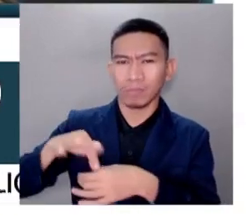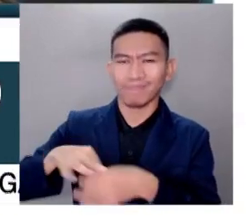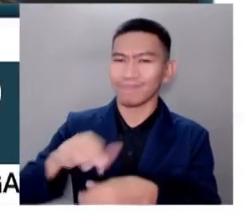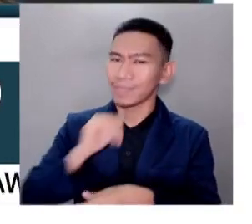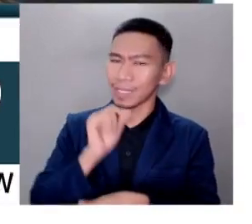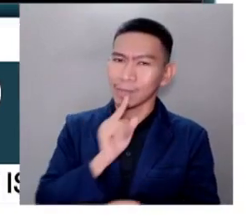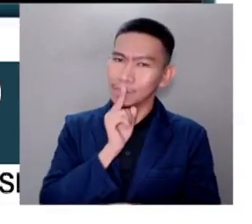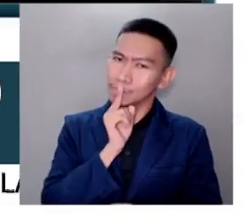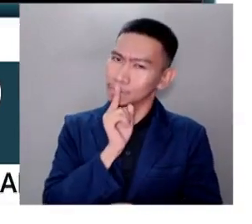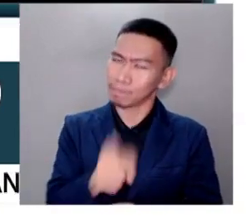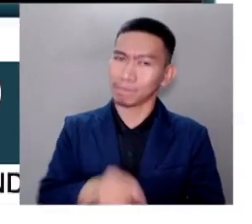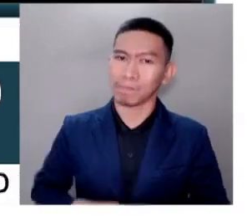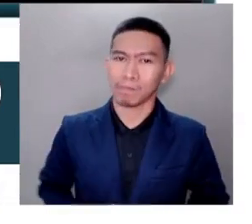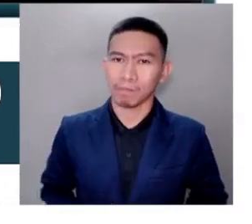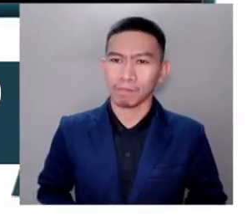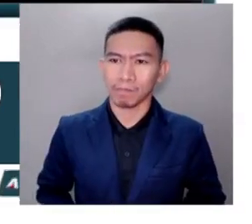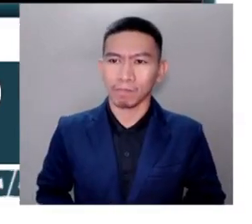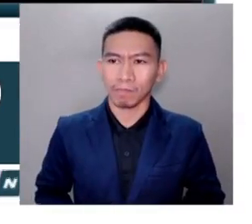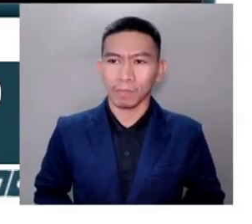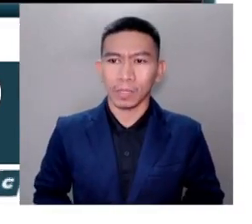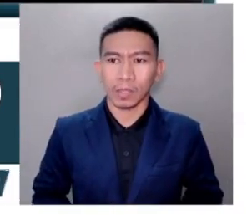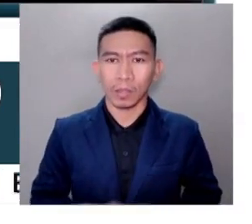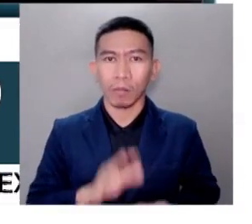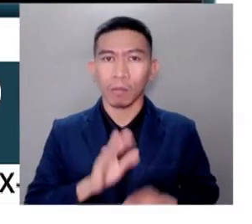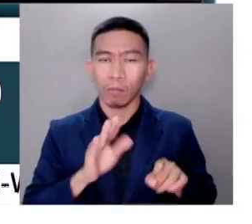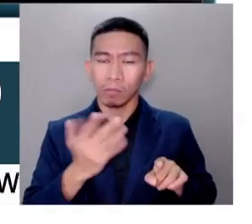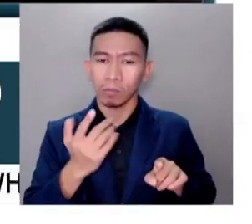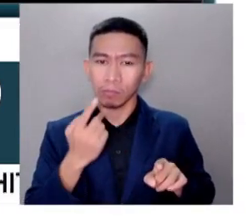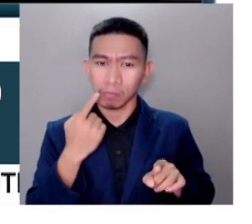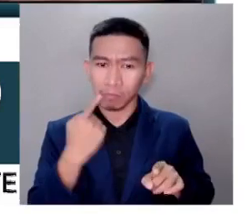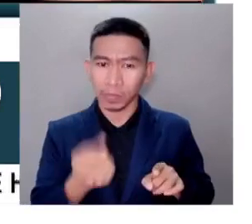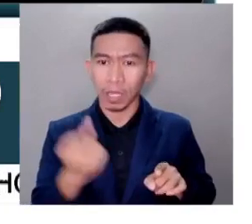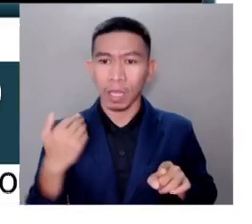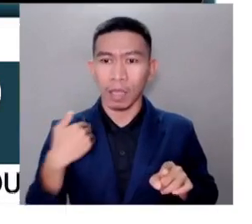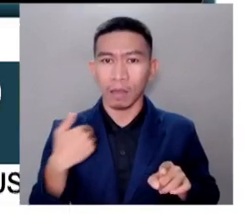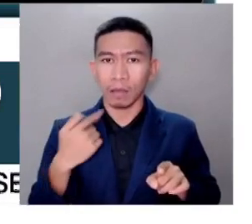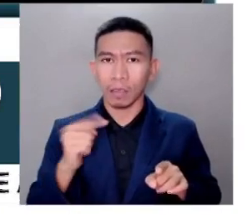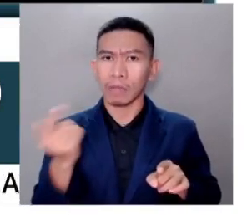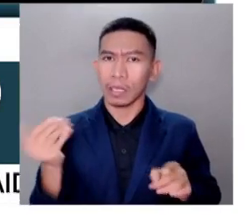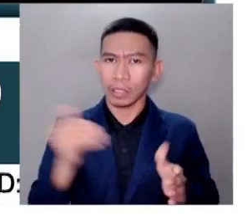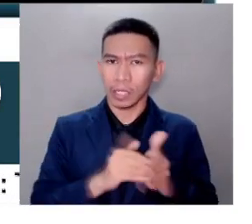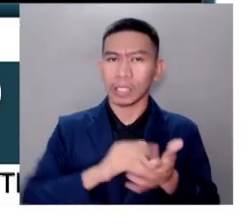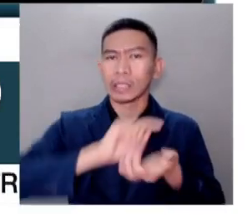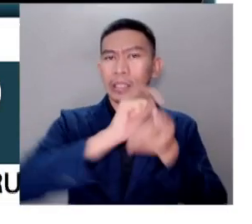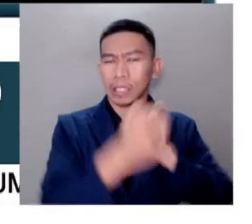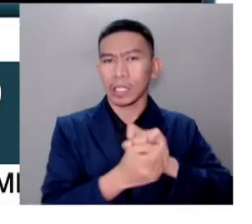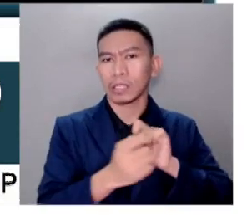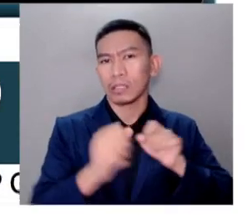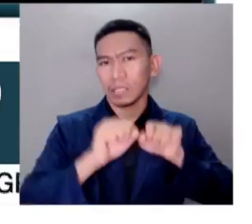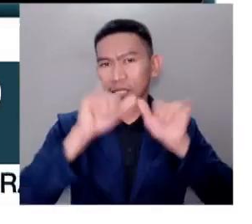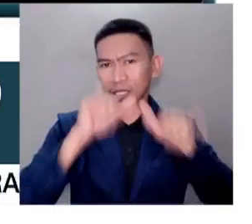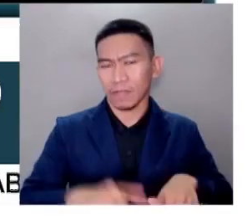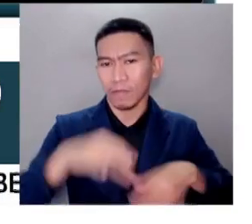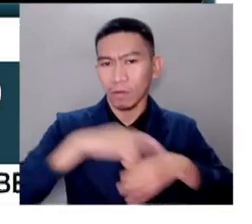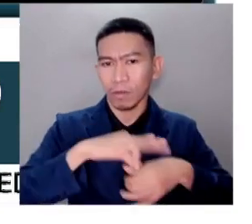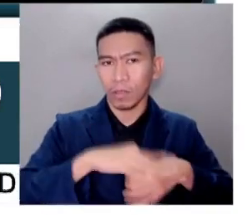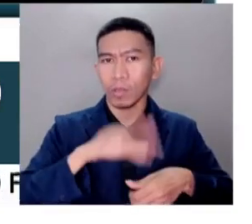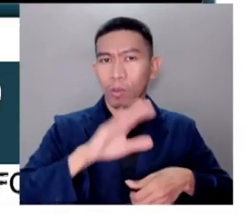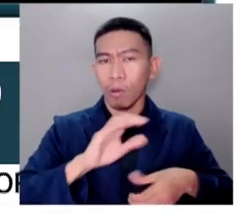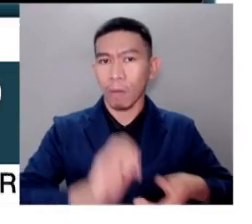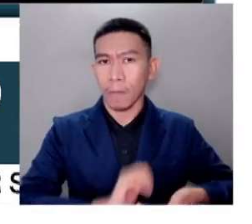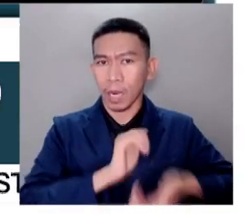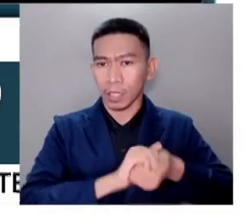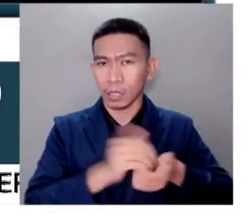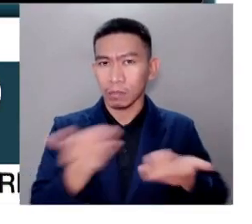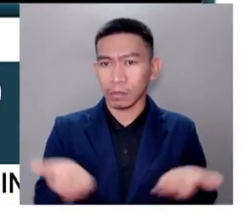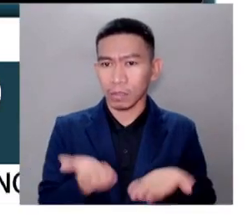also saying that there must be an overhaul of the election system. Your local partner also here is saying that it's not going, your